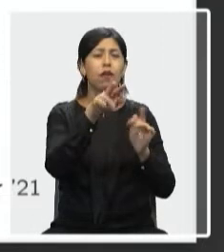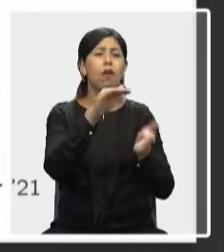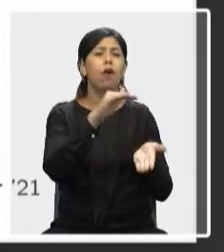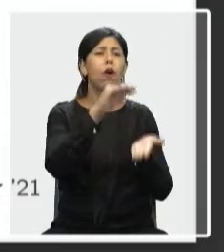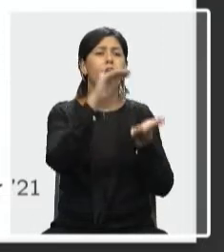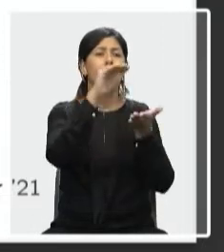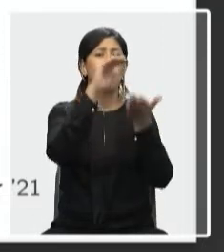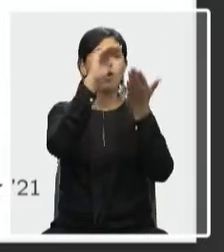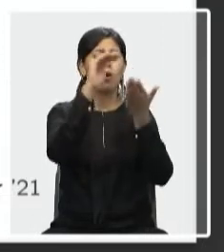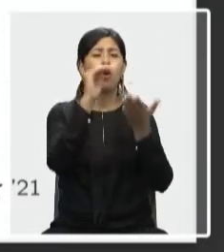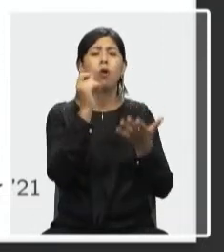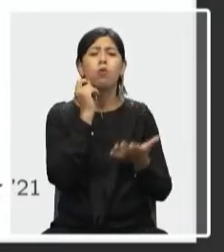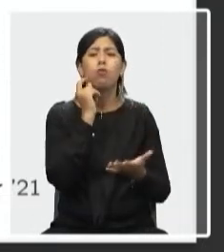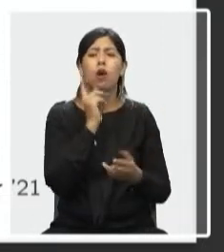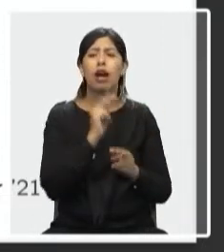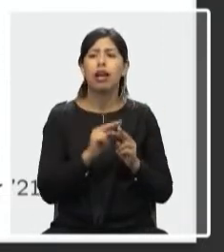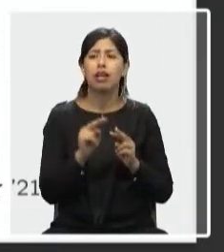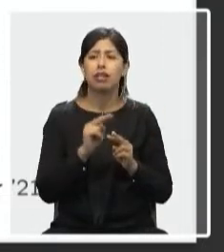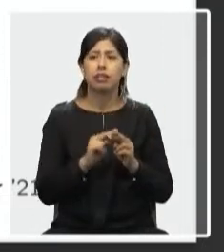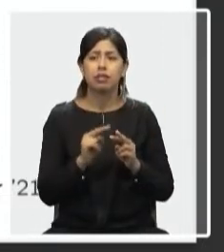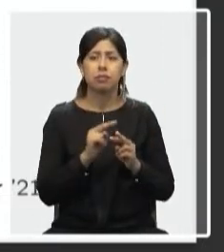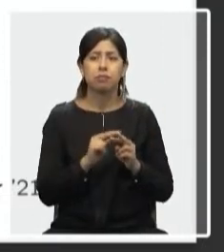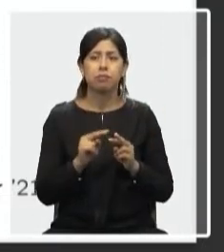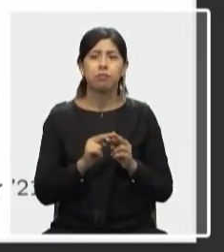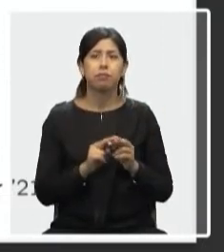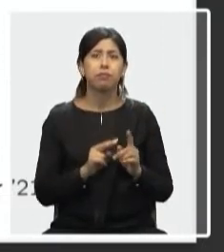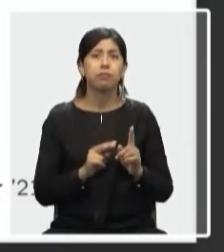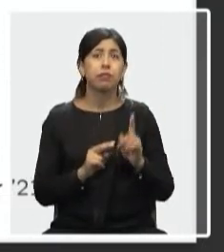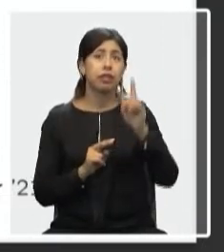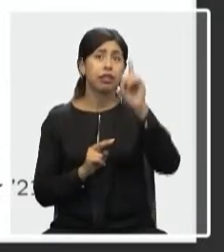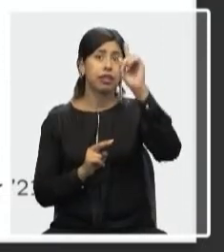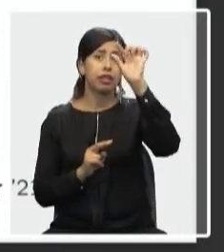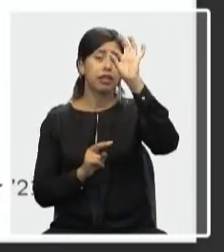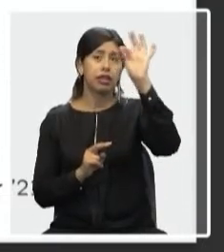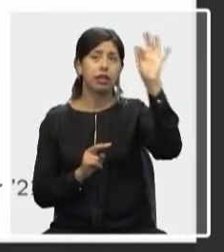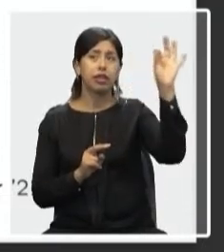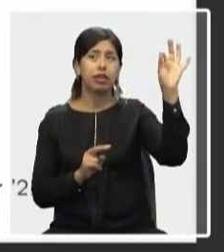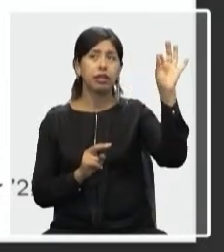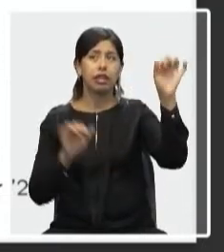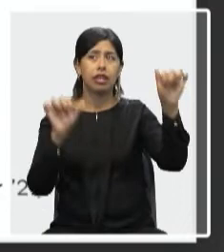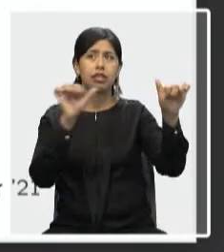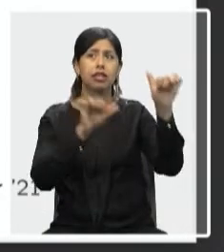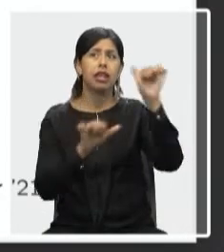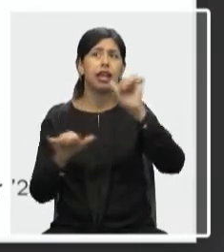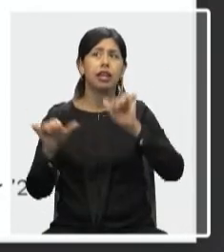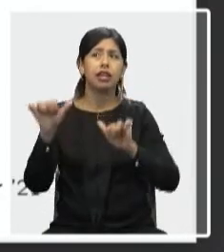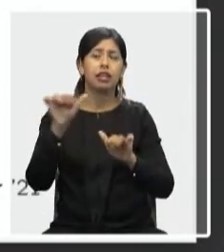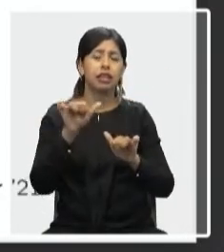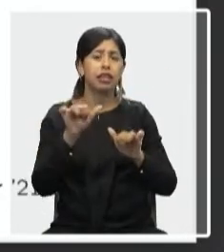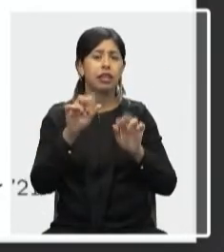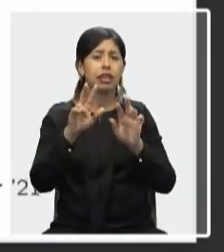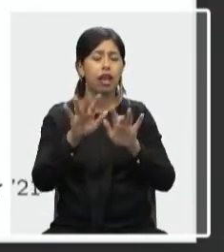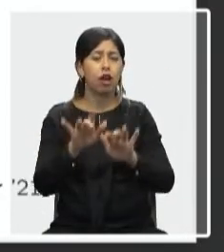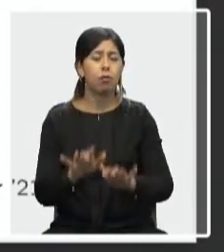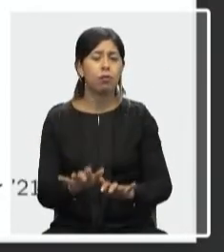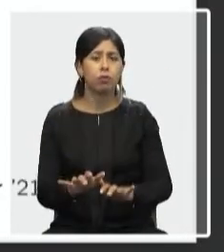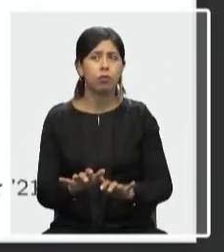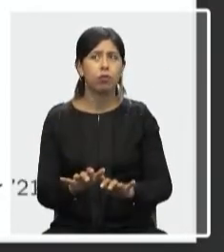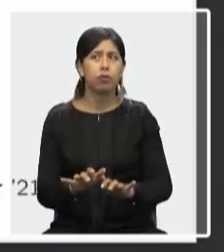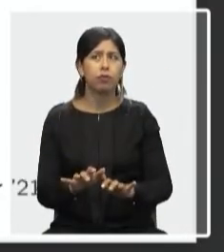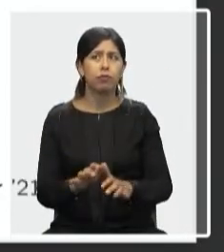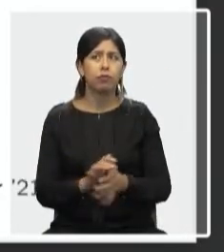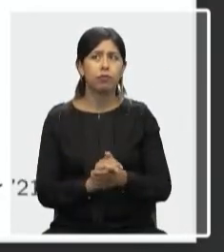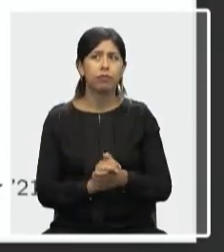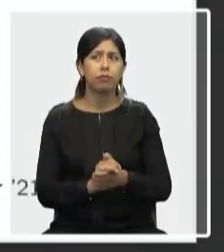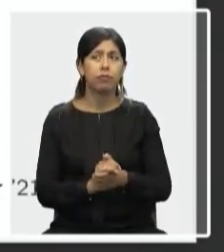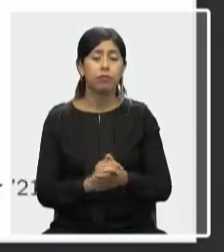software developers. You knew that, right? Of course, new work, new activities. Okay, but it's not just technology people. We also see